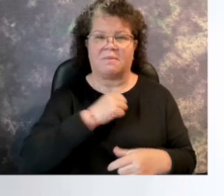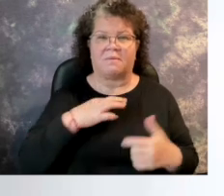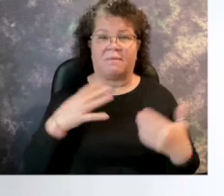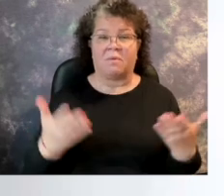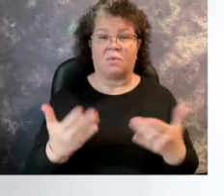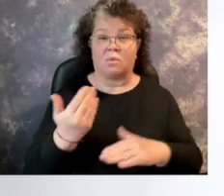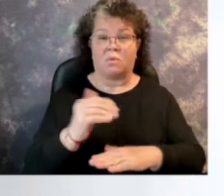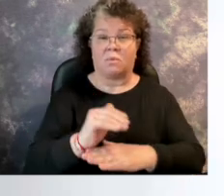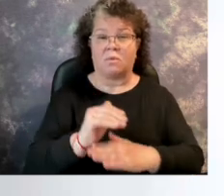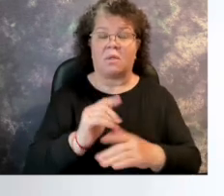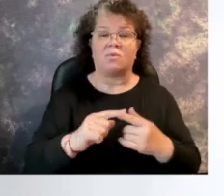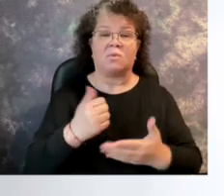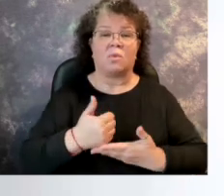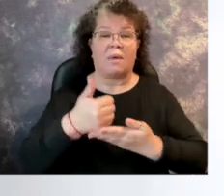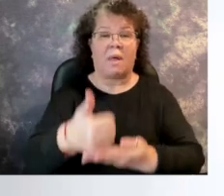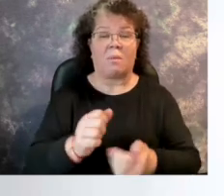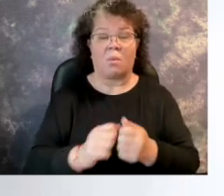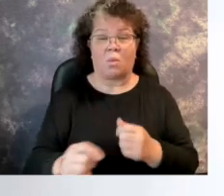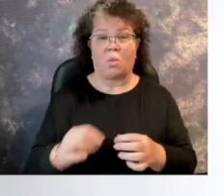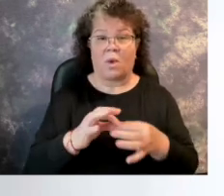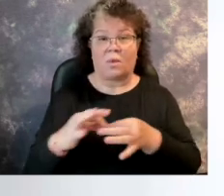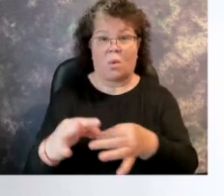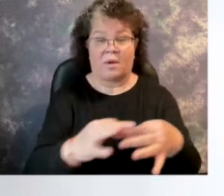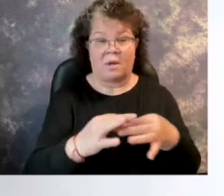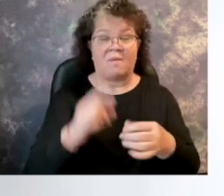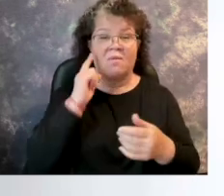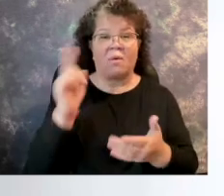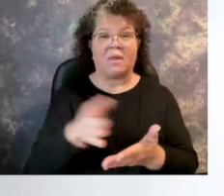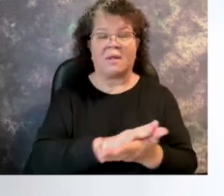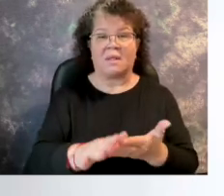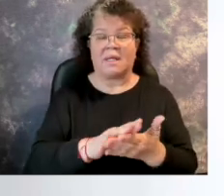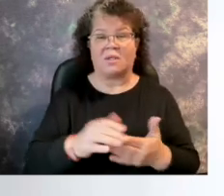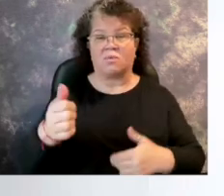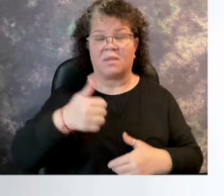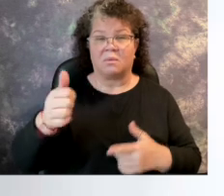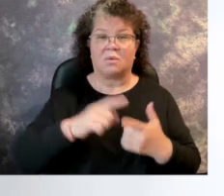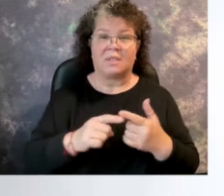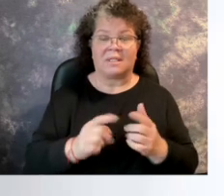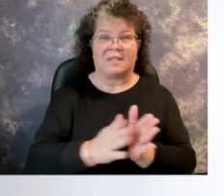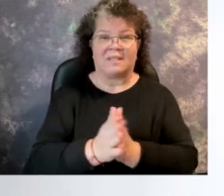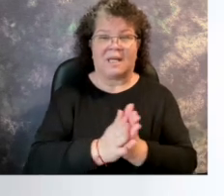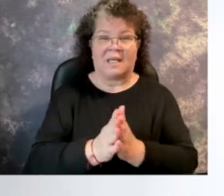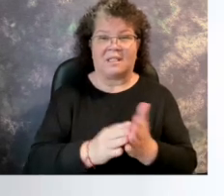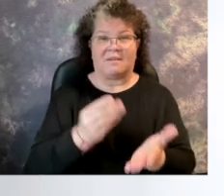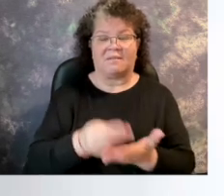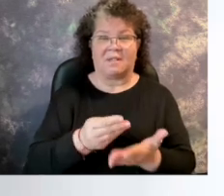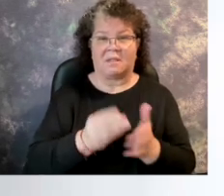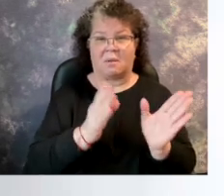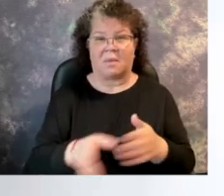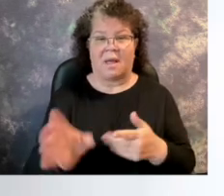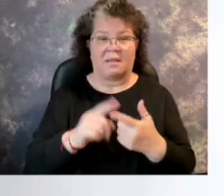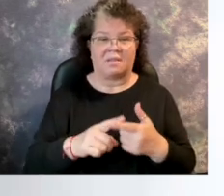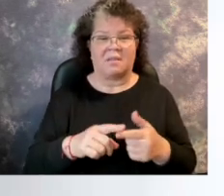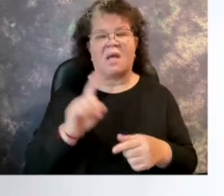to help with the coordination of the Clean Transportation Incentives Funding Plan, also known just as the